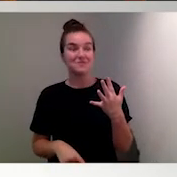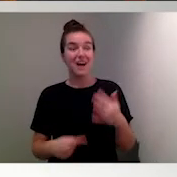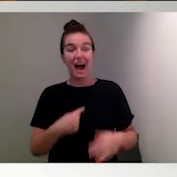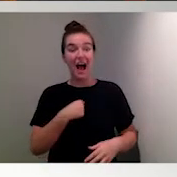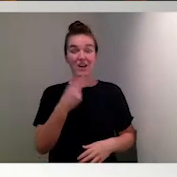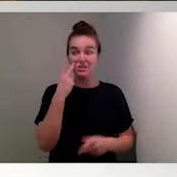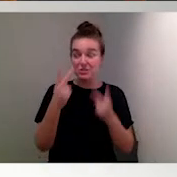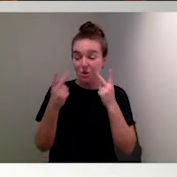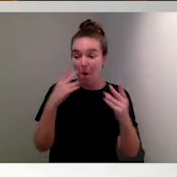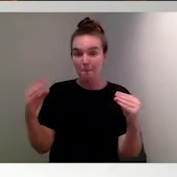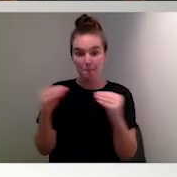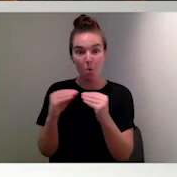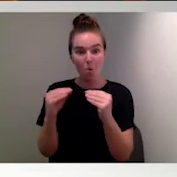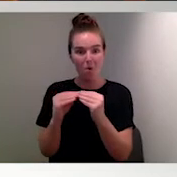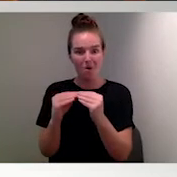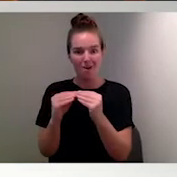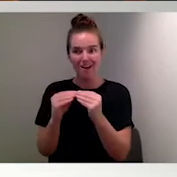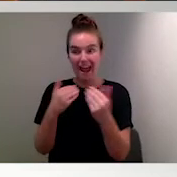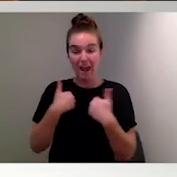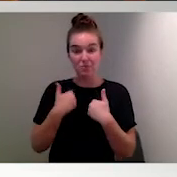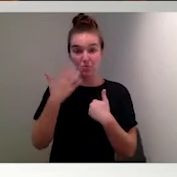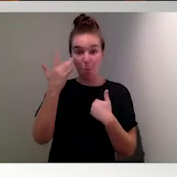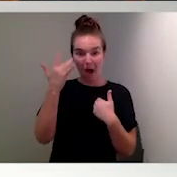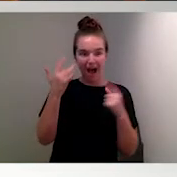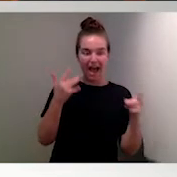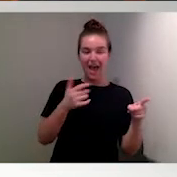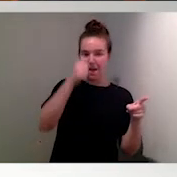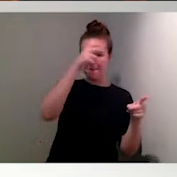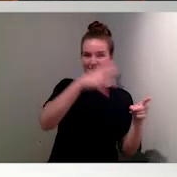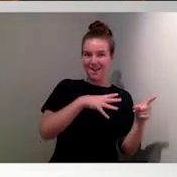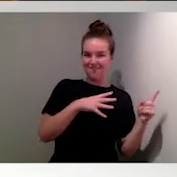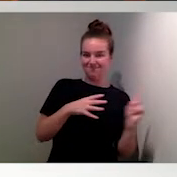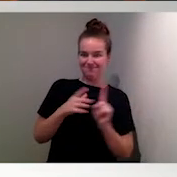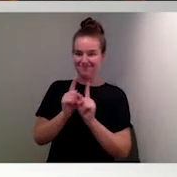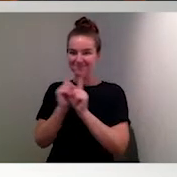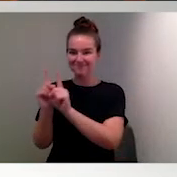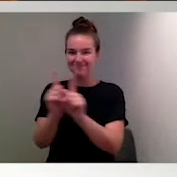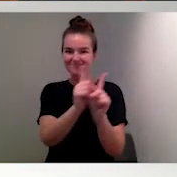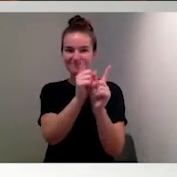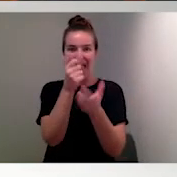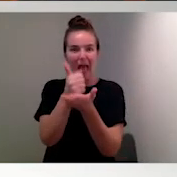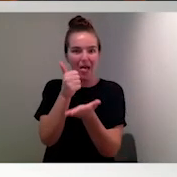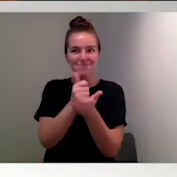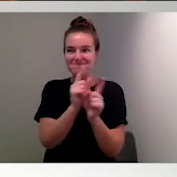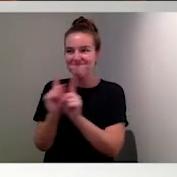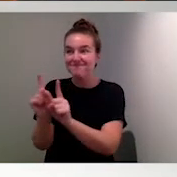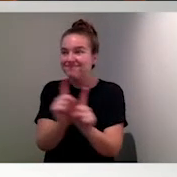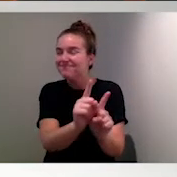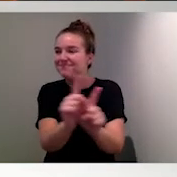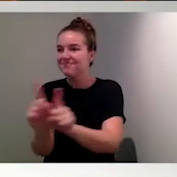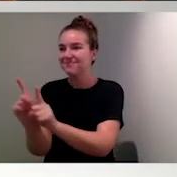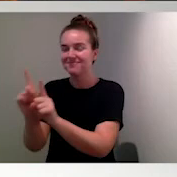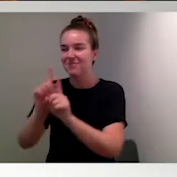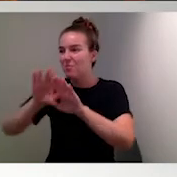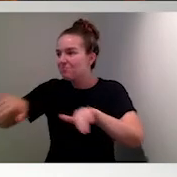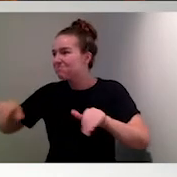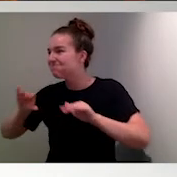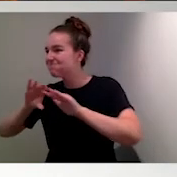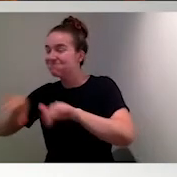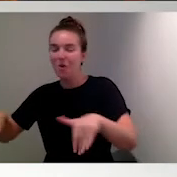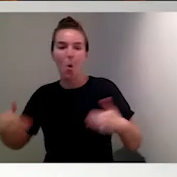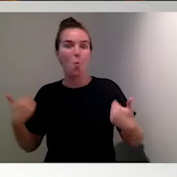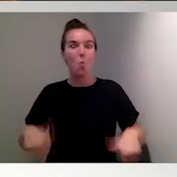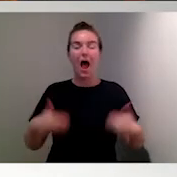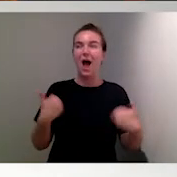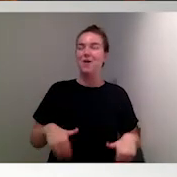took me away from the group, and we swam this way, and I don't even know how many turtles we saw. We saw so many. And we got to